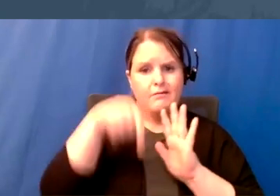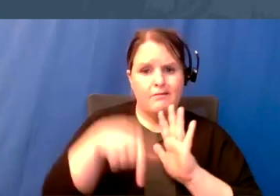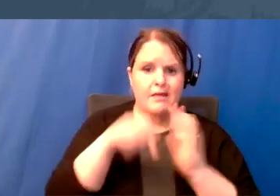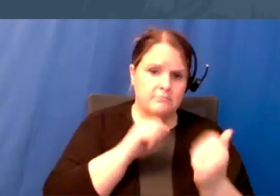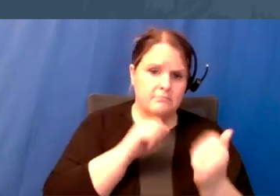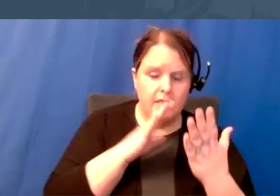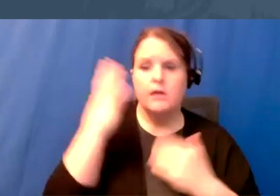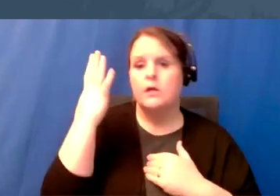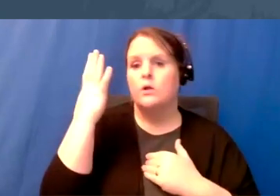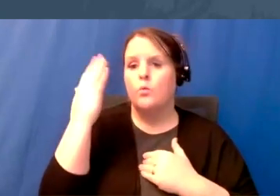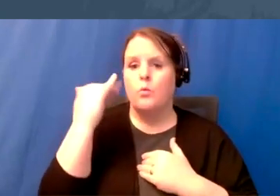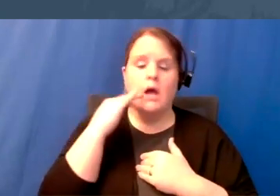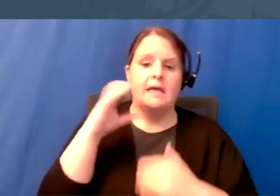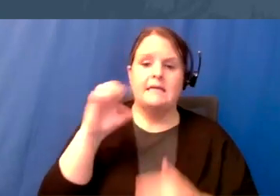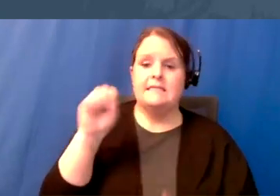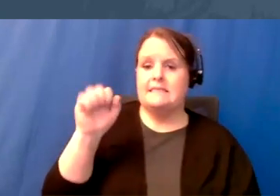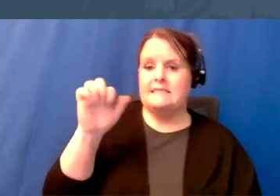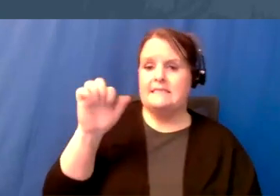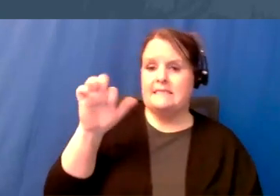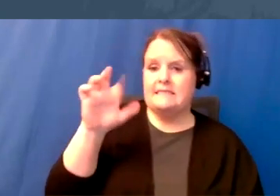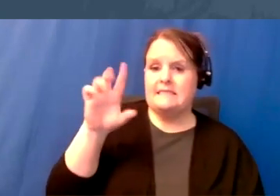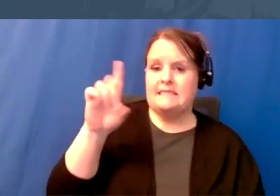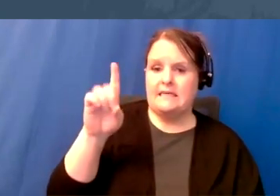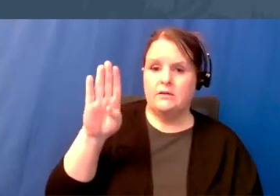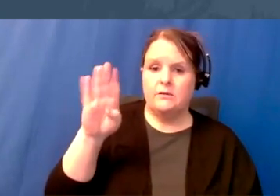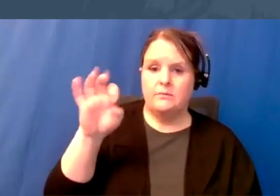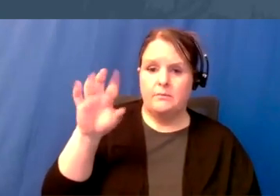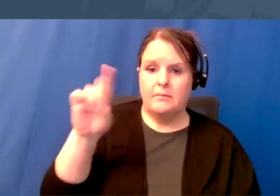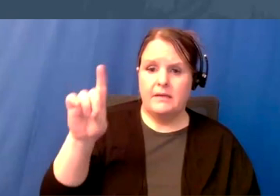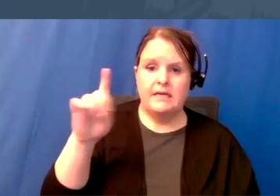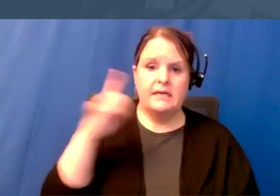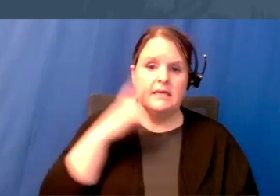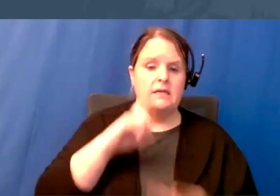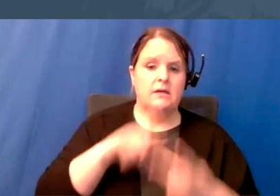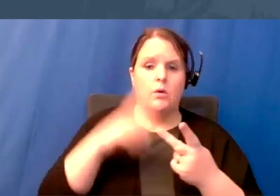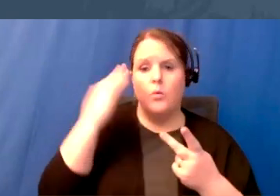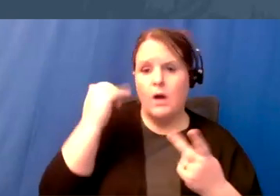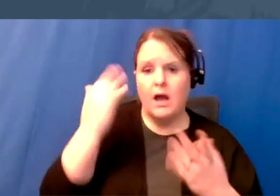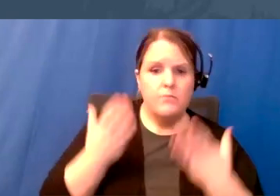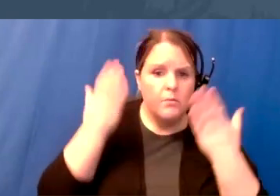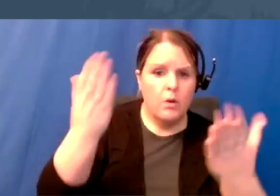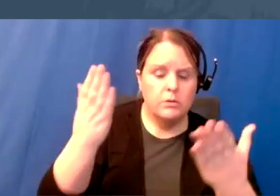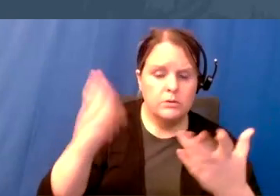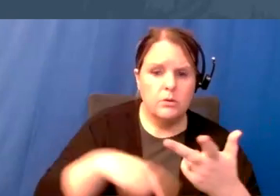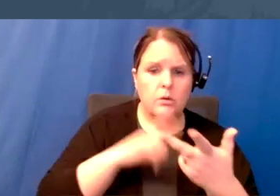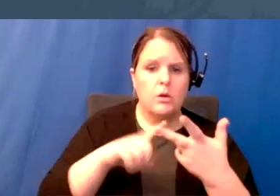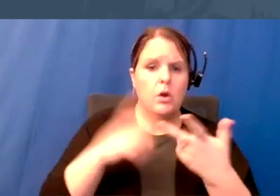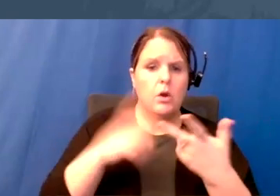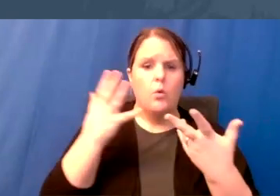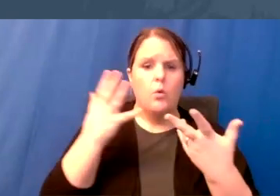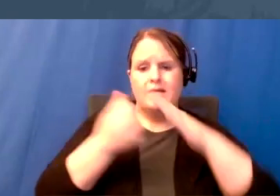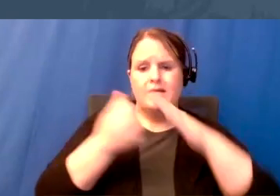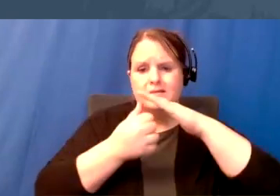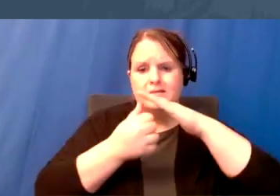Why did we do sealed bid? Why did we do a proposal? What's the basis for these contract prices, right? Where